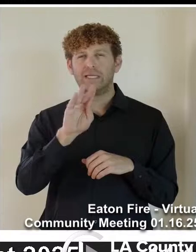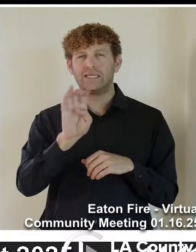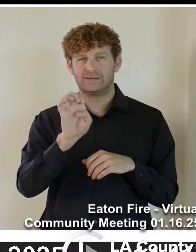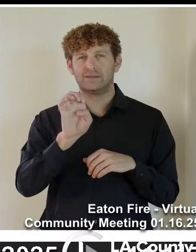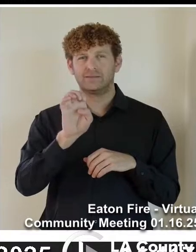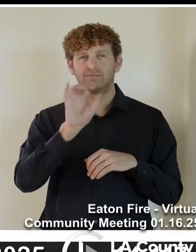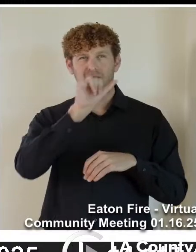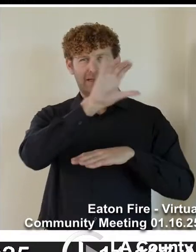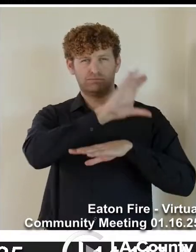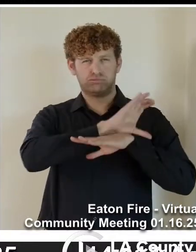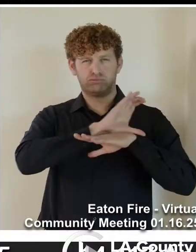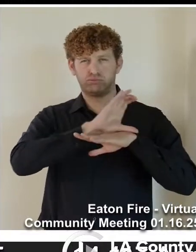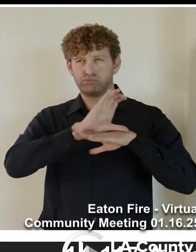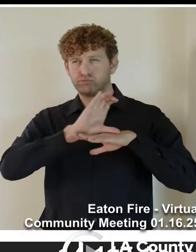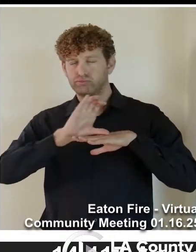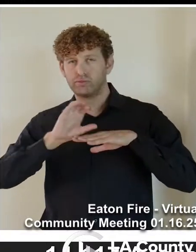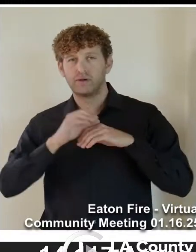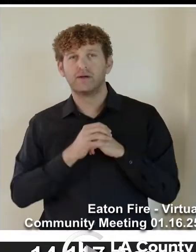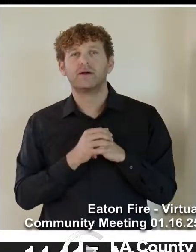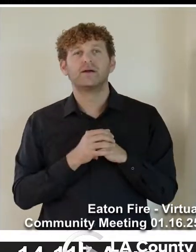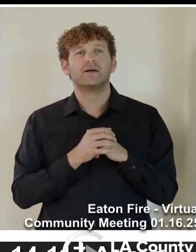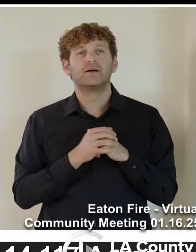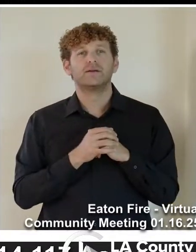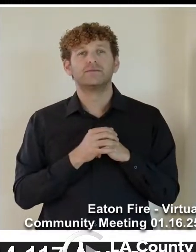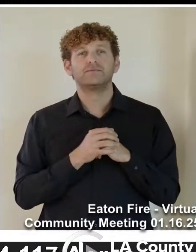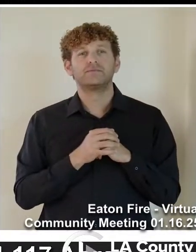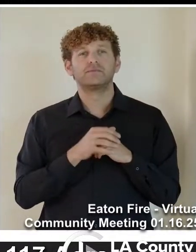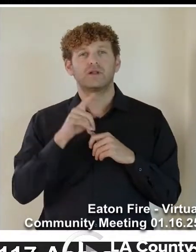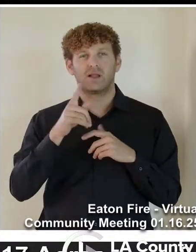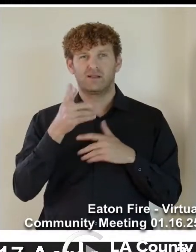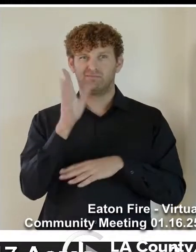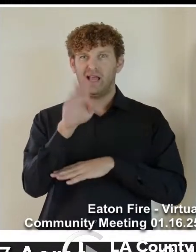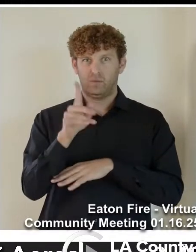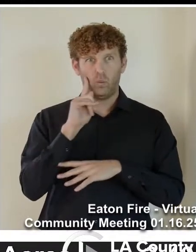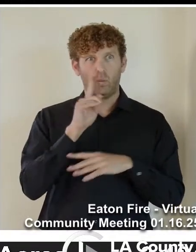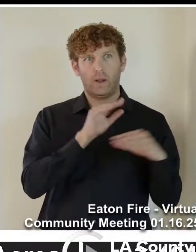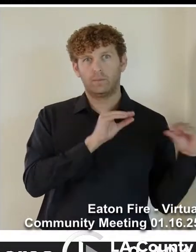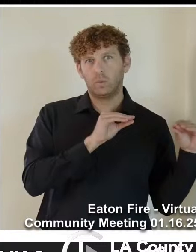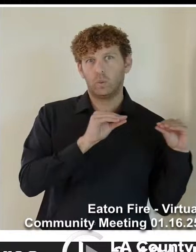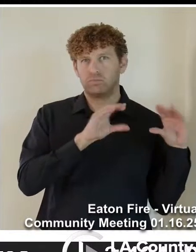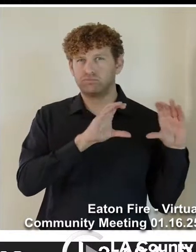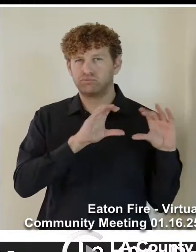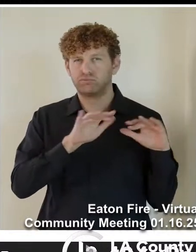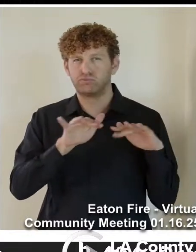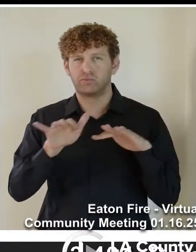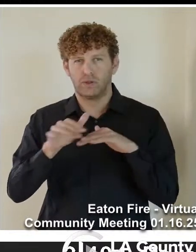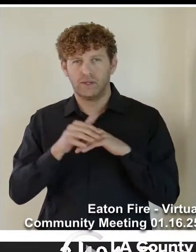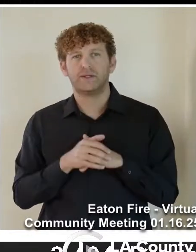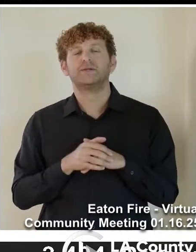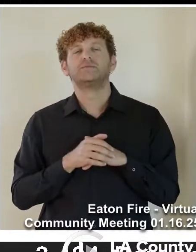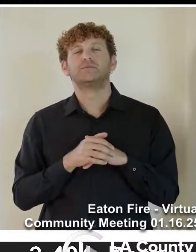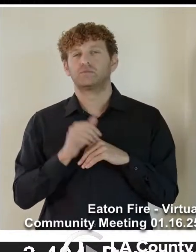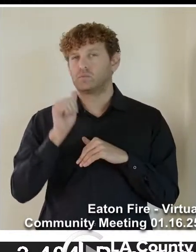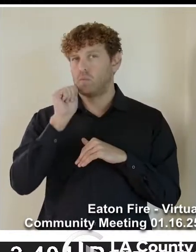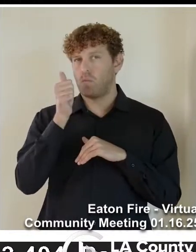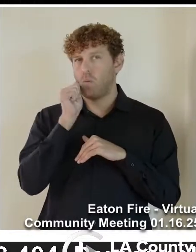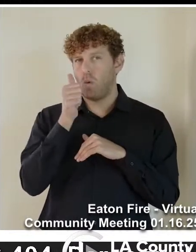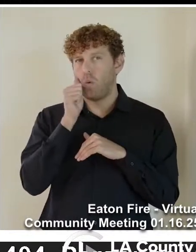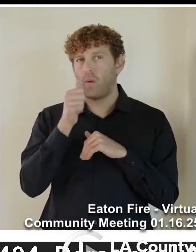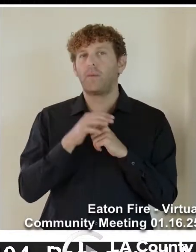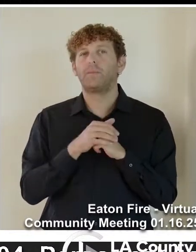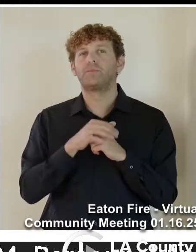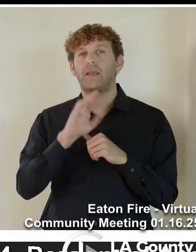in here this afternoon, and it will continue to do so through tomorrow. What that marine layer is going to do is we're going to